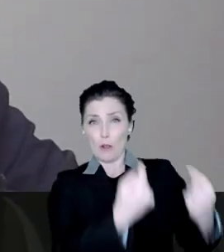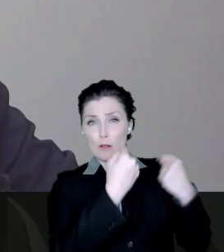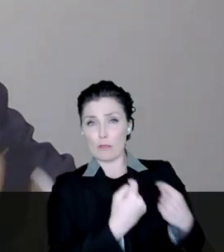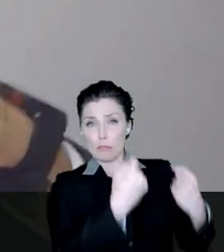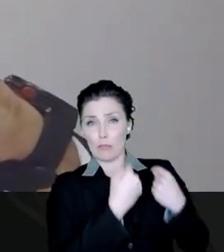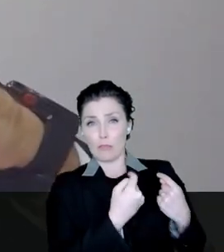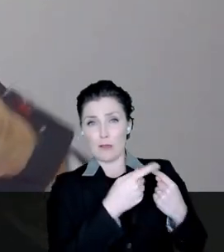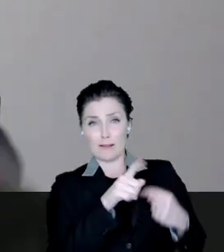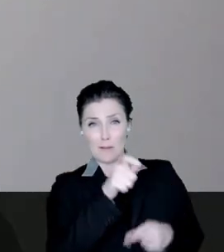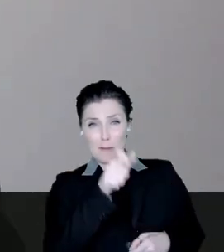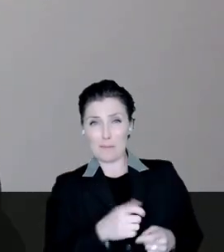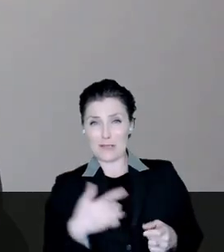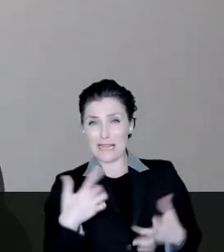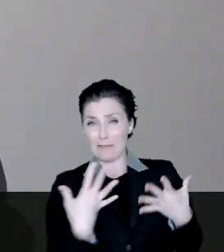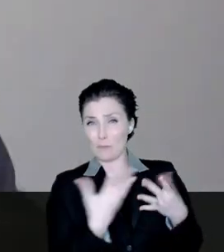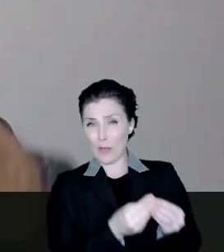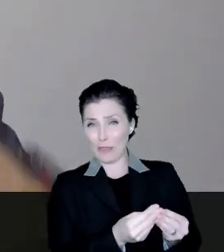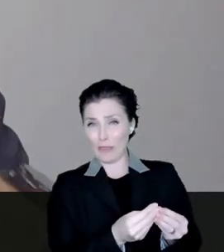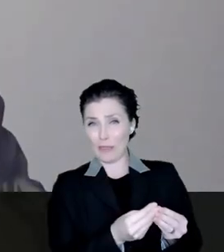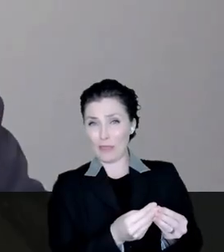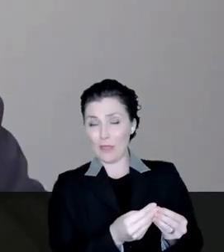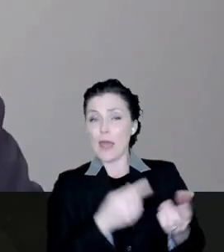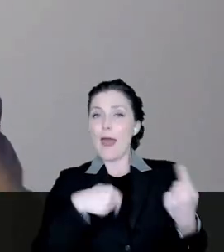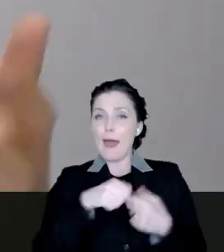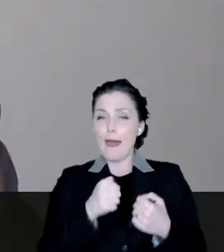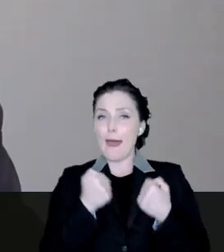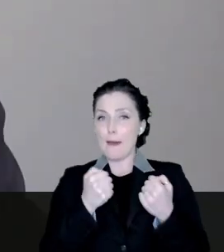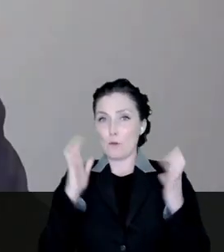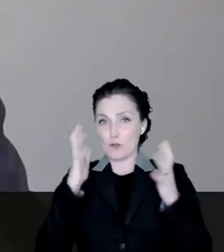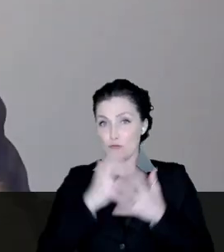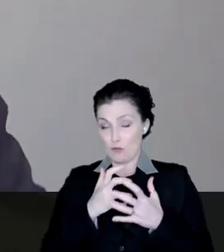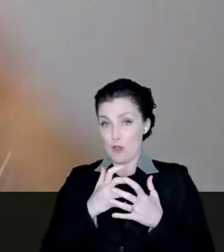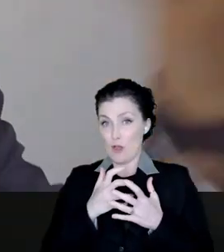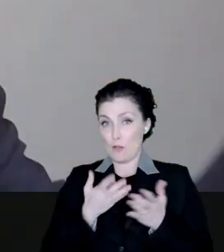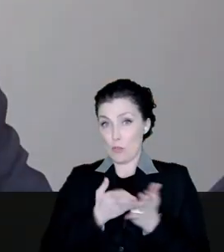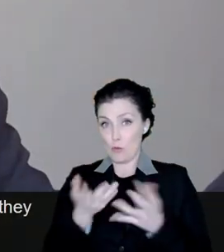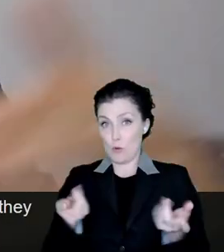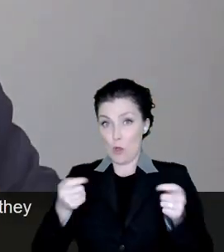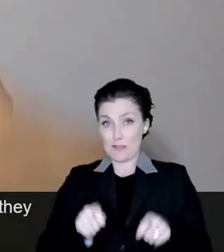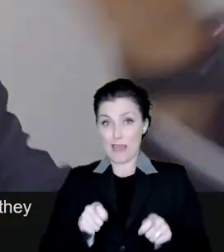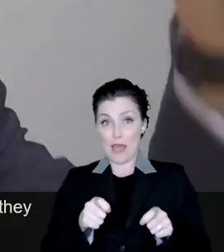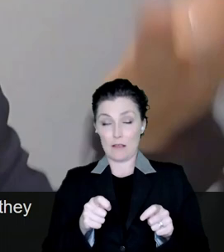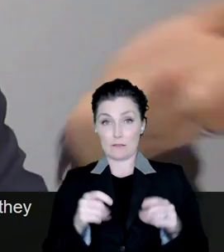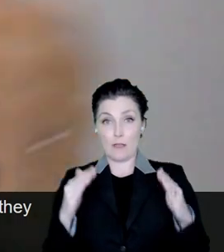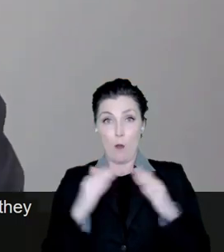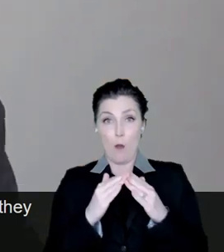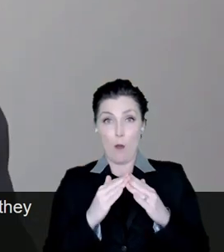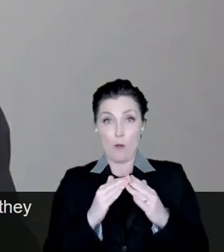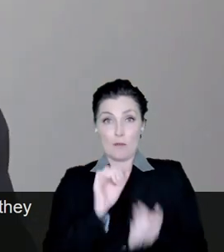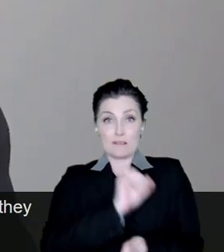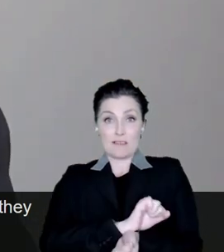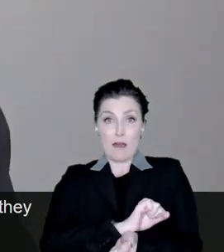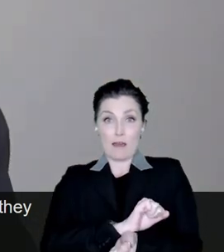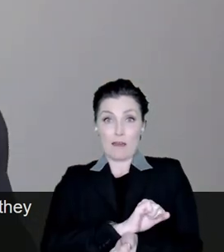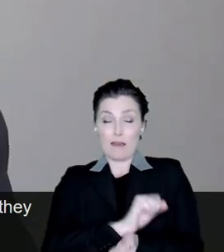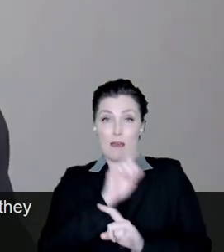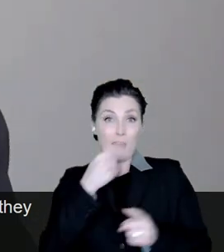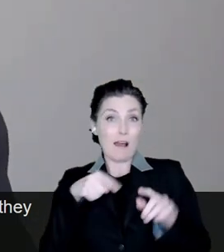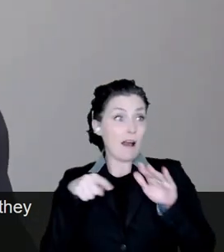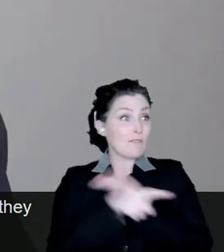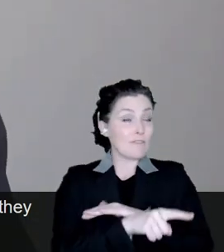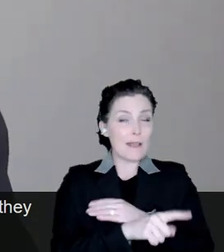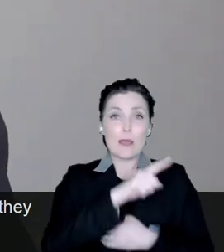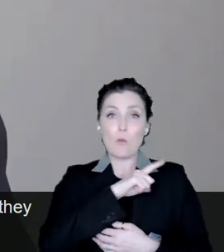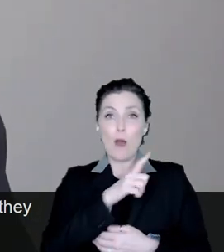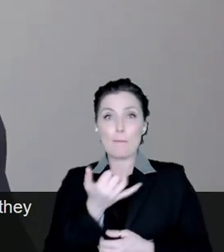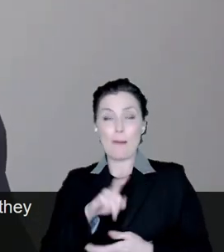was if they were in lockdown, they'd be in the home with the abuser and not be able to flee. Because if they fled, they would maybe break into the lockdown laws